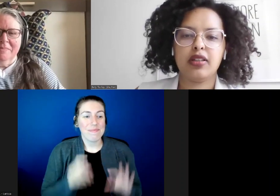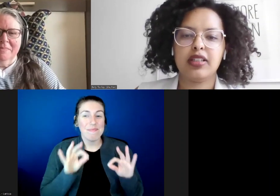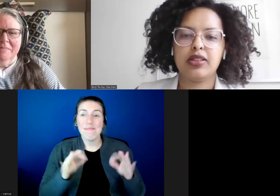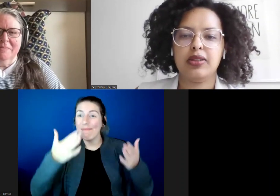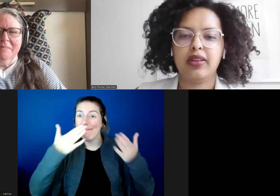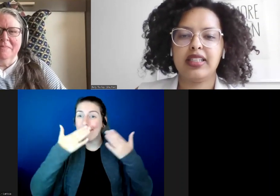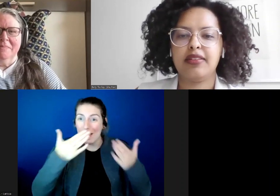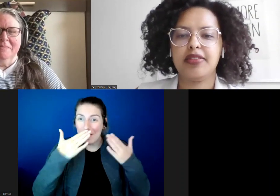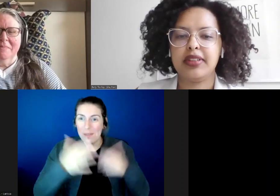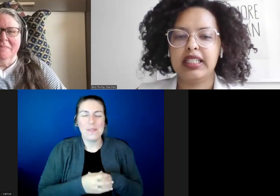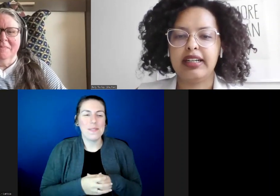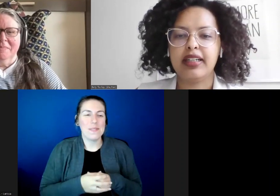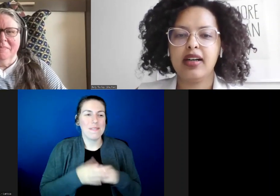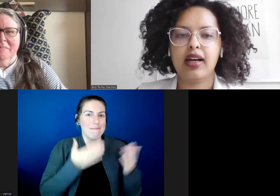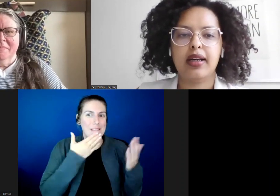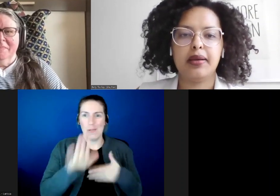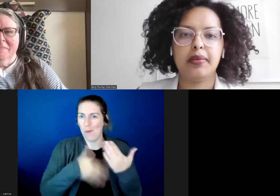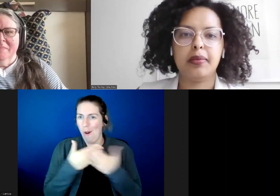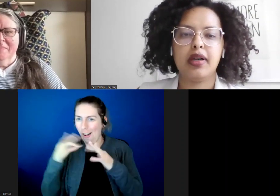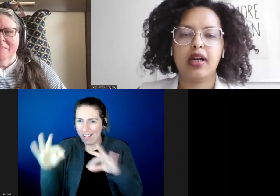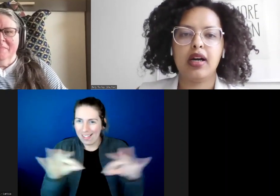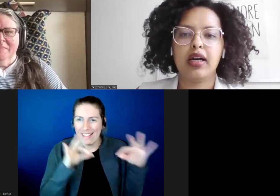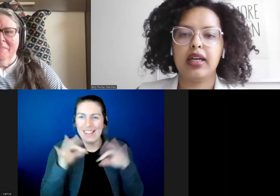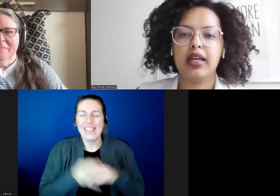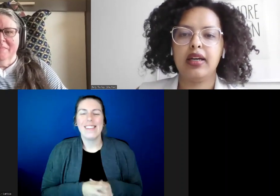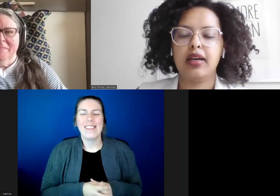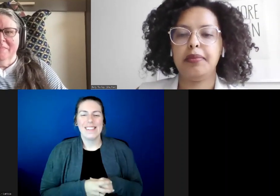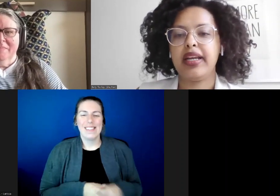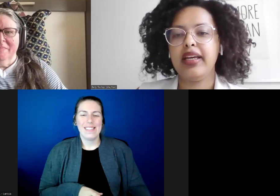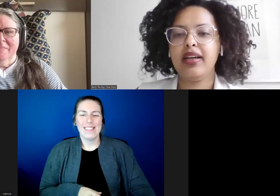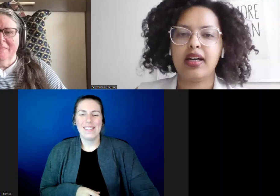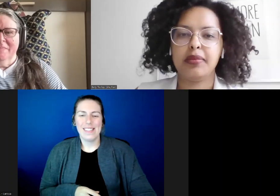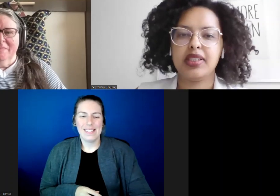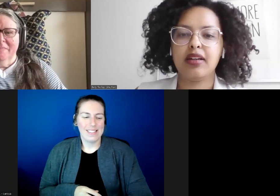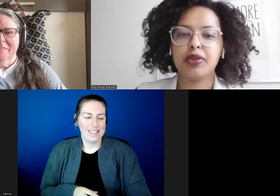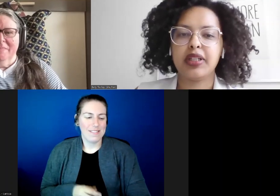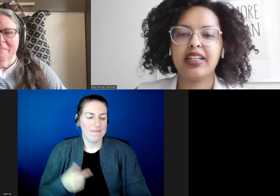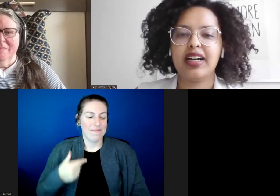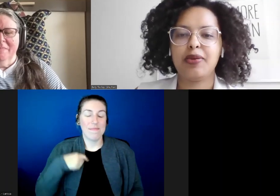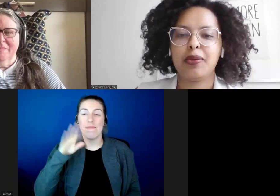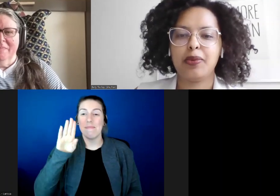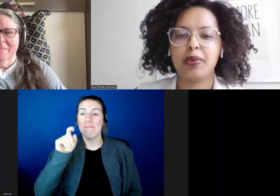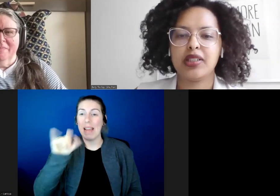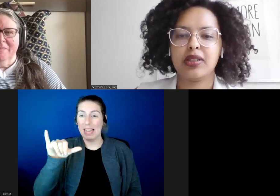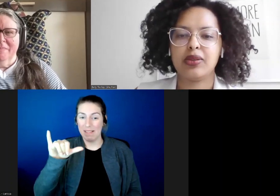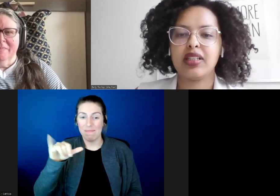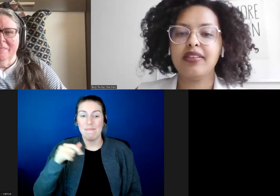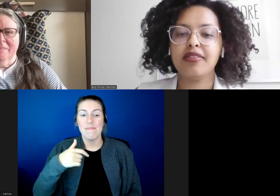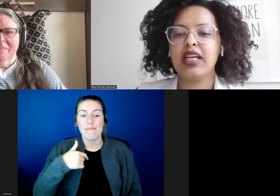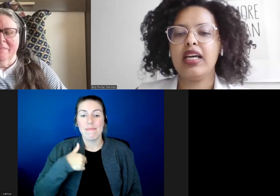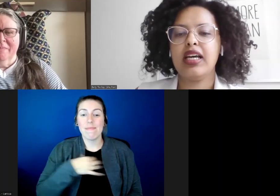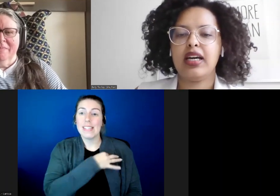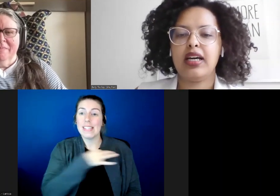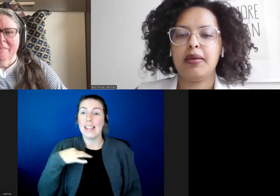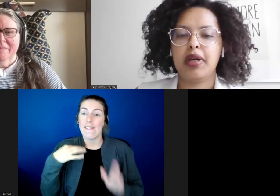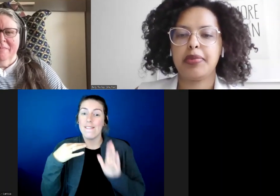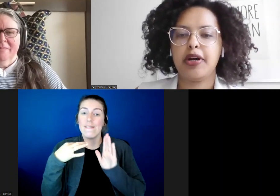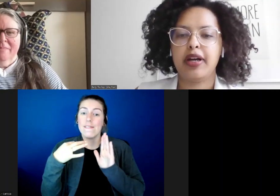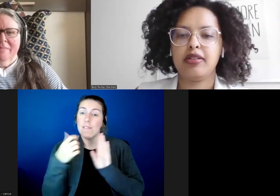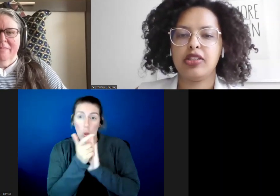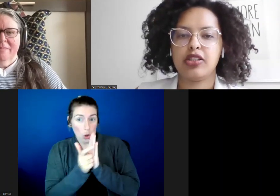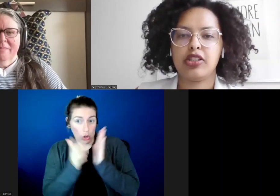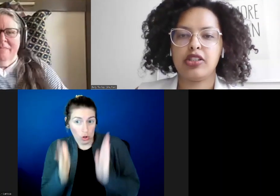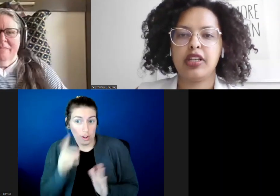Thanks, Michelle. Thanks, Suyu. Thanks, everyone here. I am Bety. I'm a staff lawyer at West Coast Leaf.